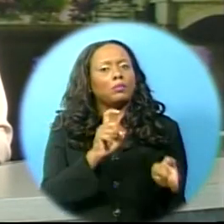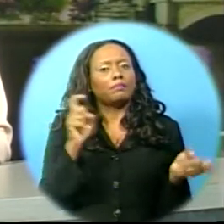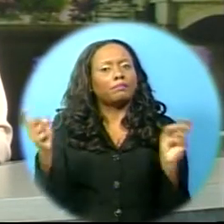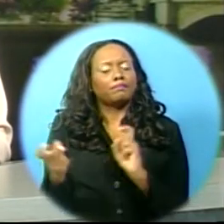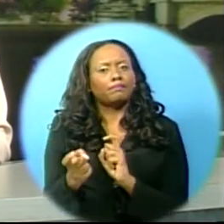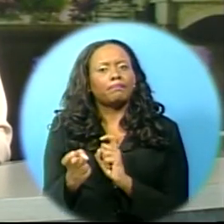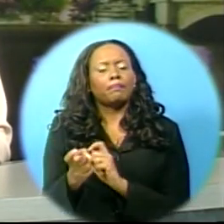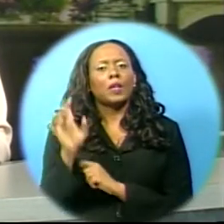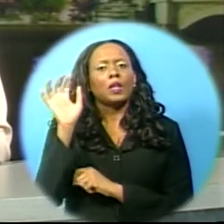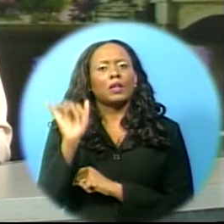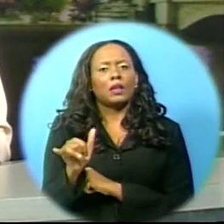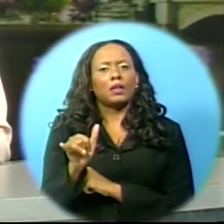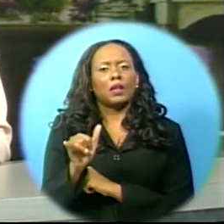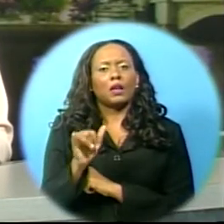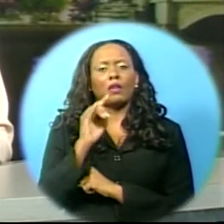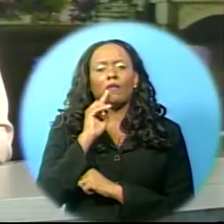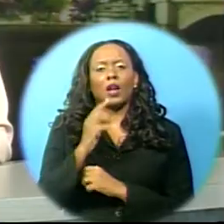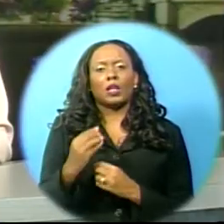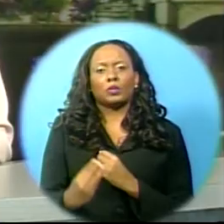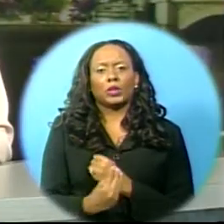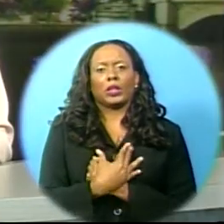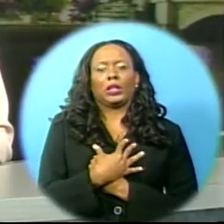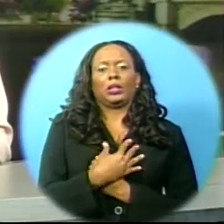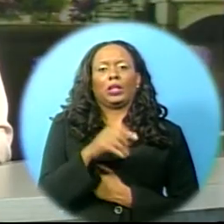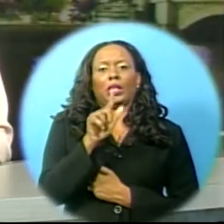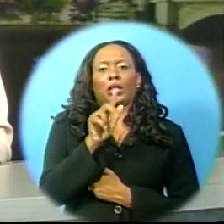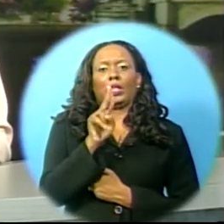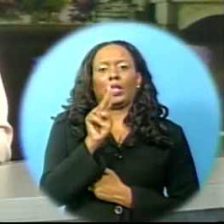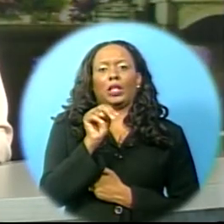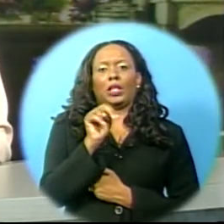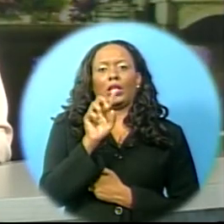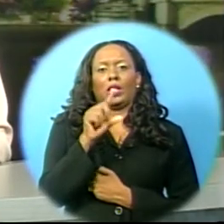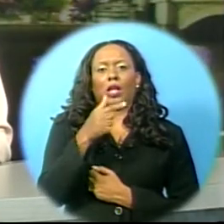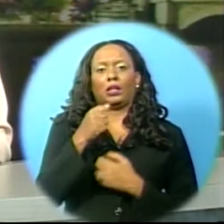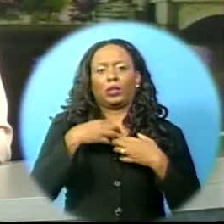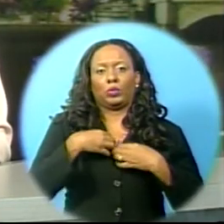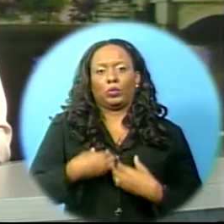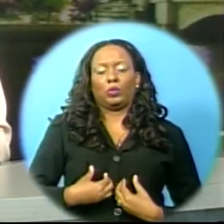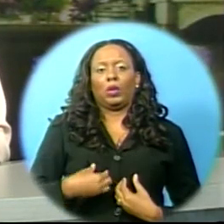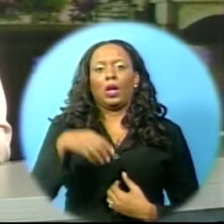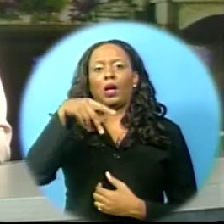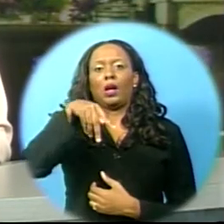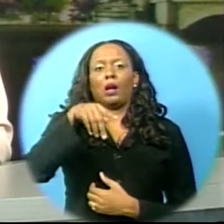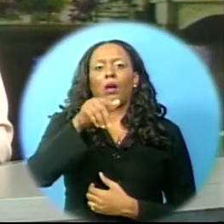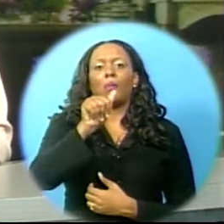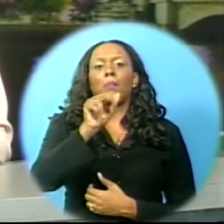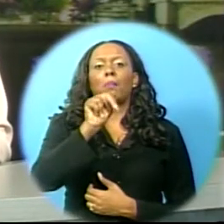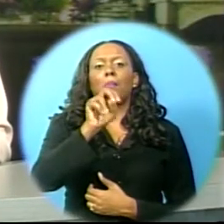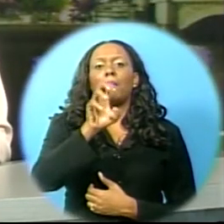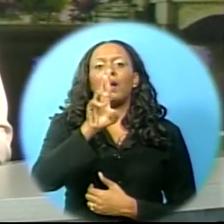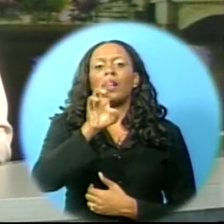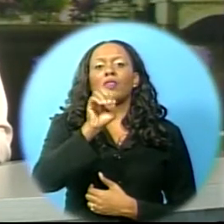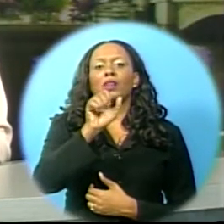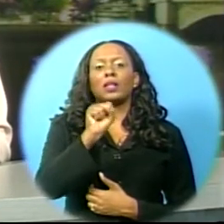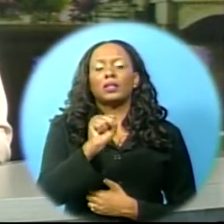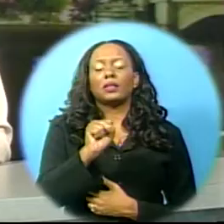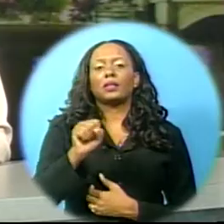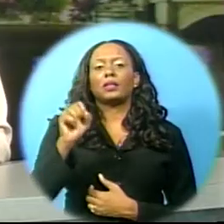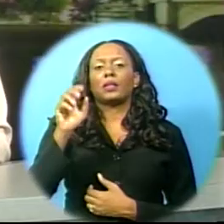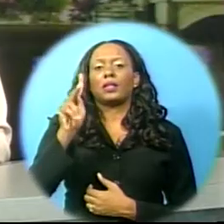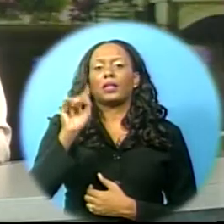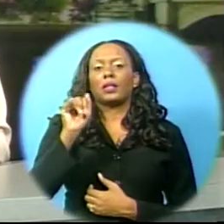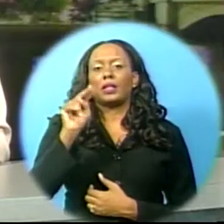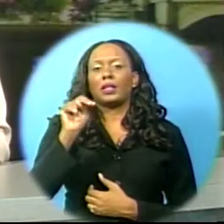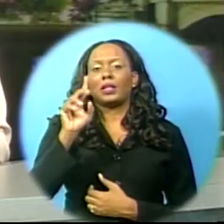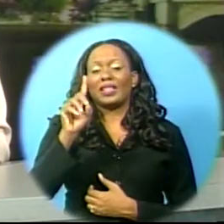disorder that affects mostly the lungs, but also the pancreas, liver, kidneys, and intestines. The foundation is also pushing to